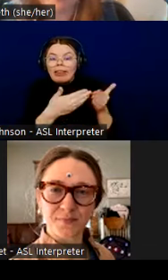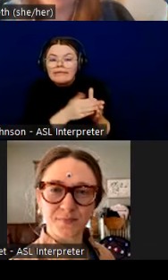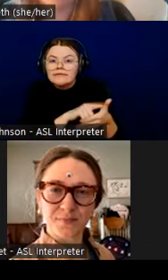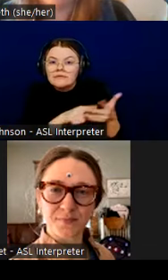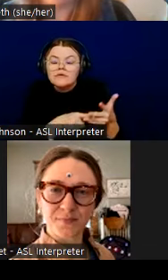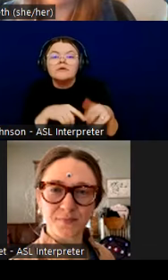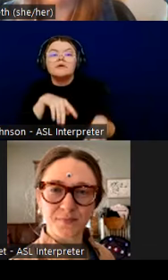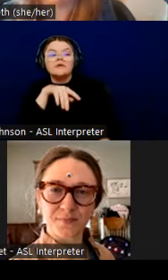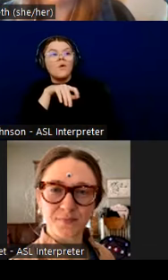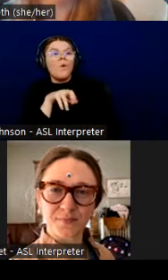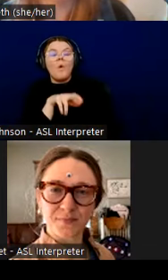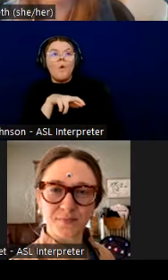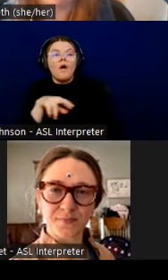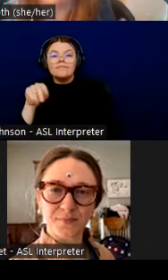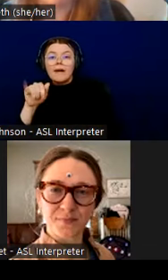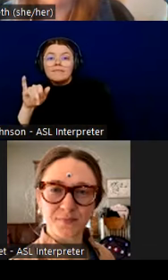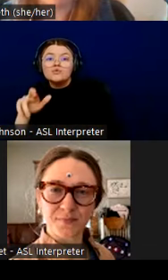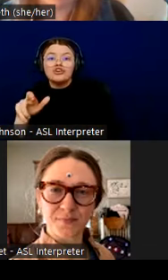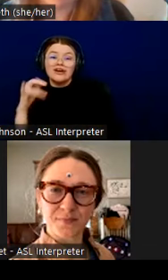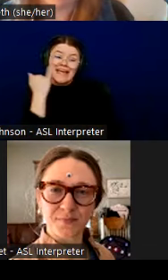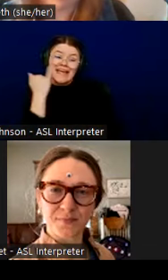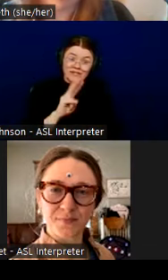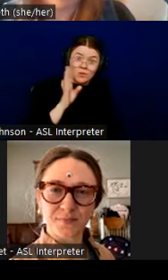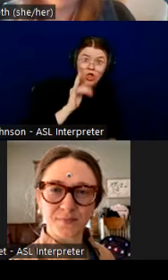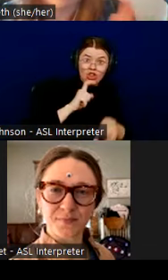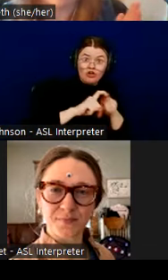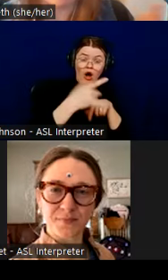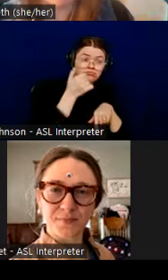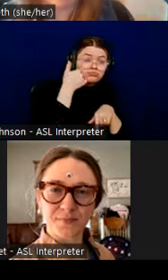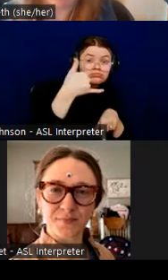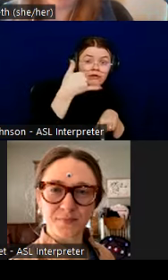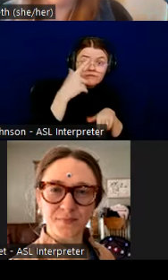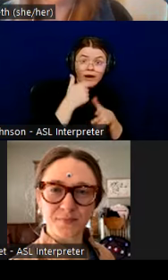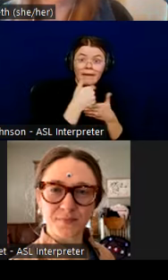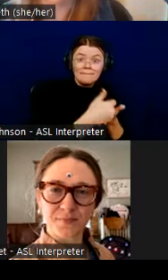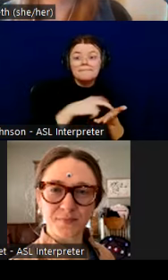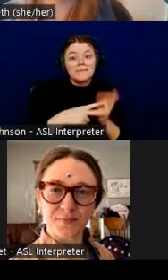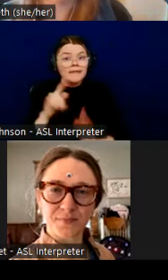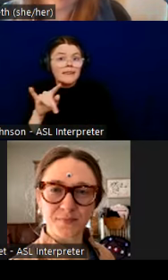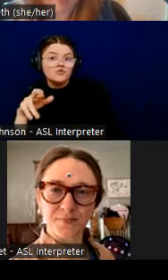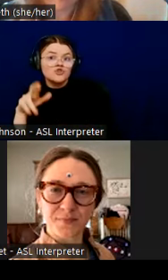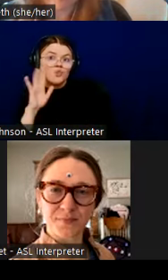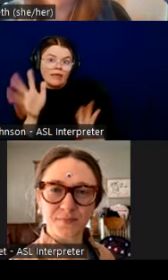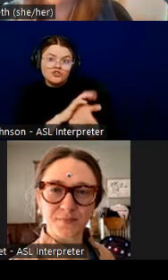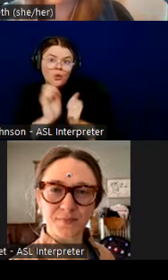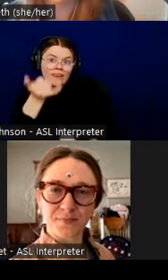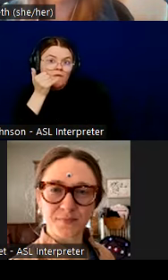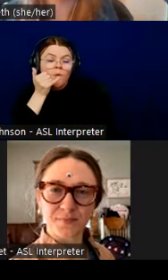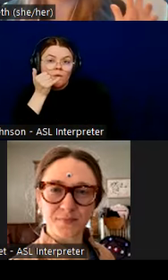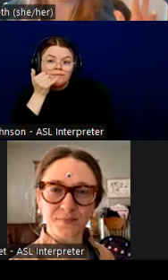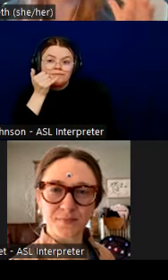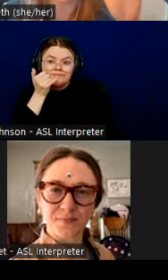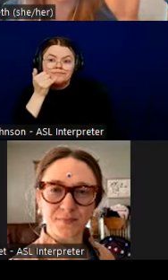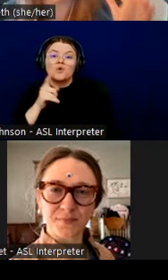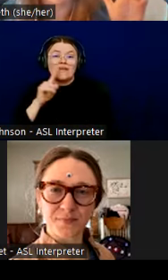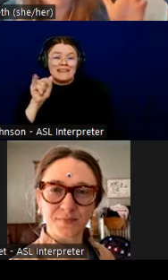for help. Abusers know that victim survivors will resist, so they do what they can to make resistance impossible.